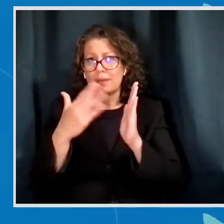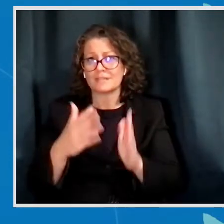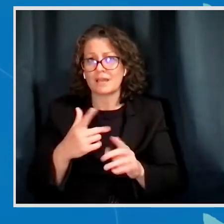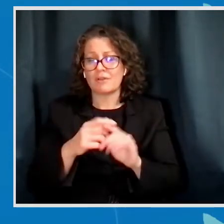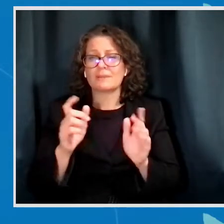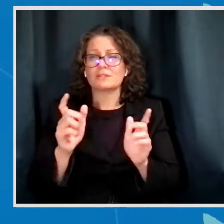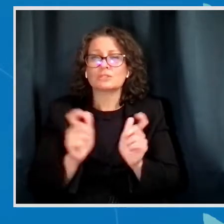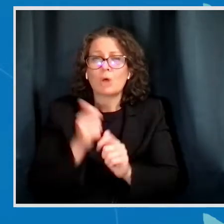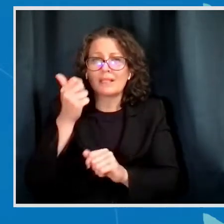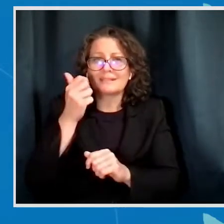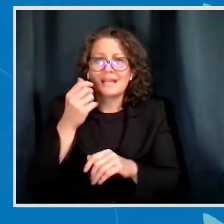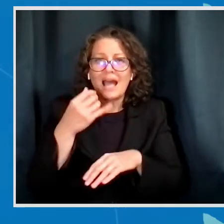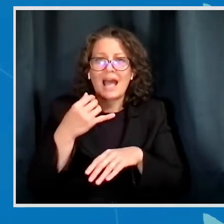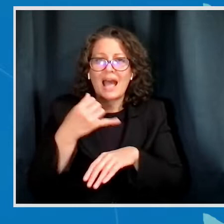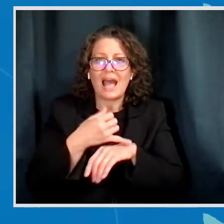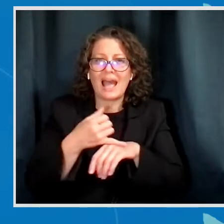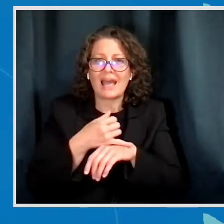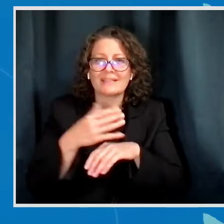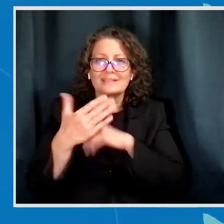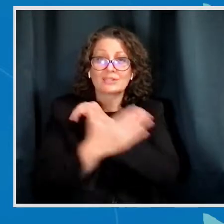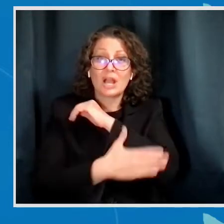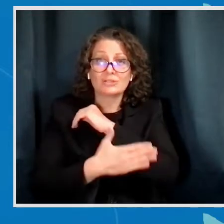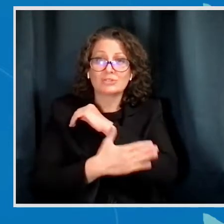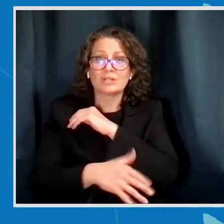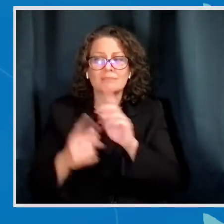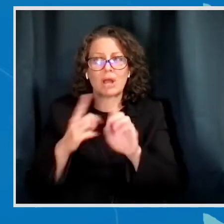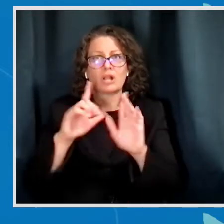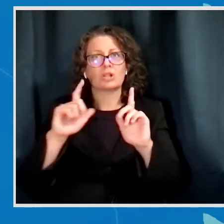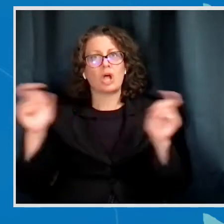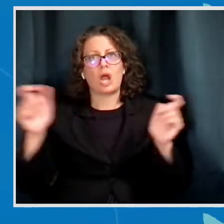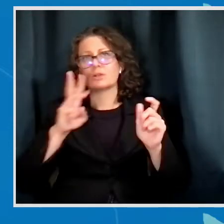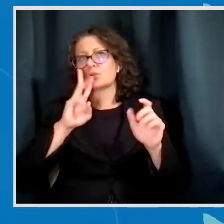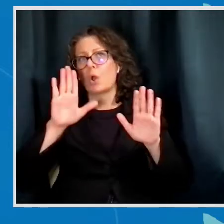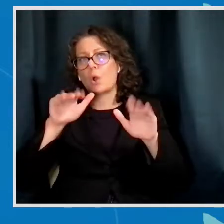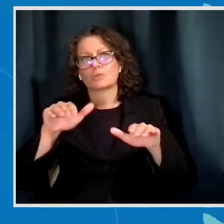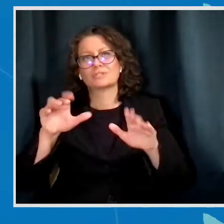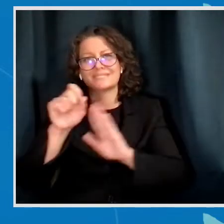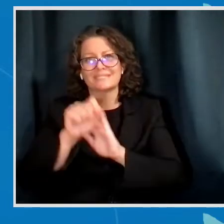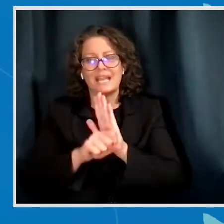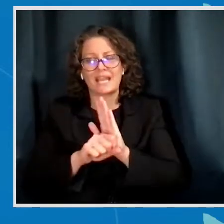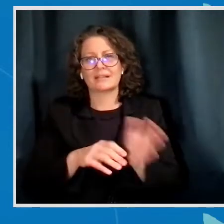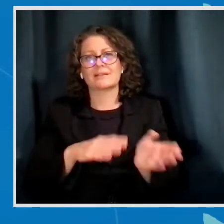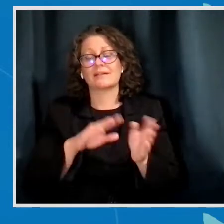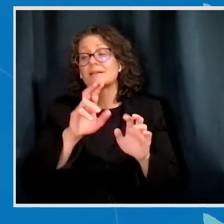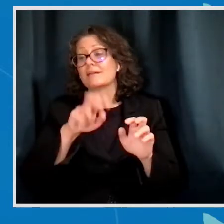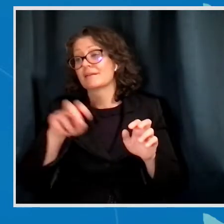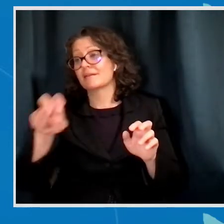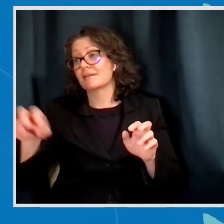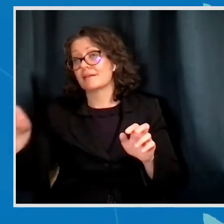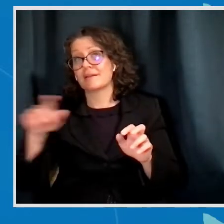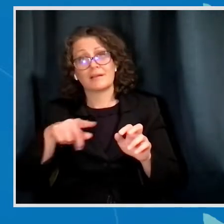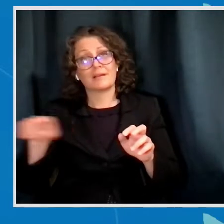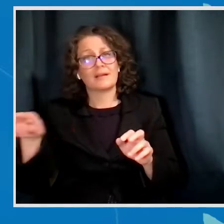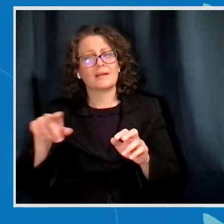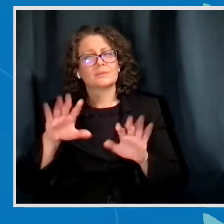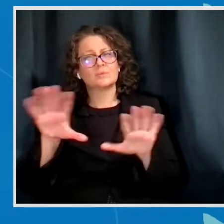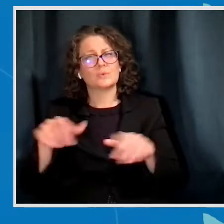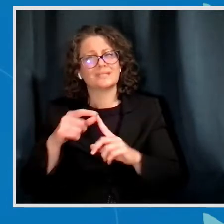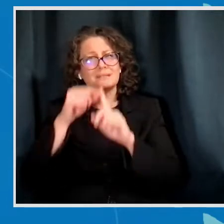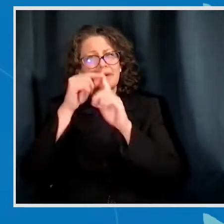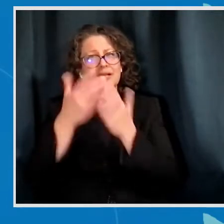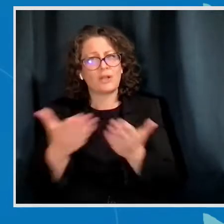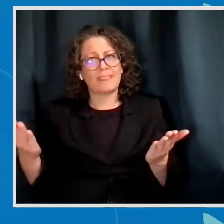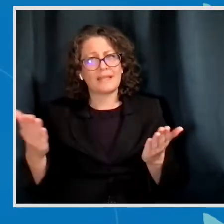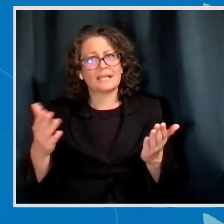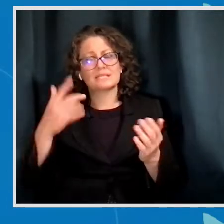island countries, but a large ocean state. And then we have people doing special things for